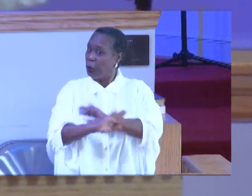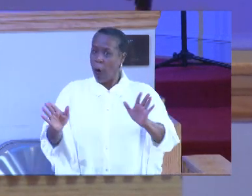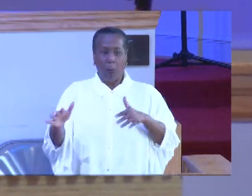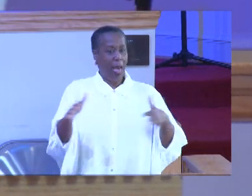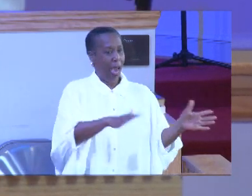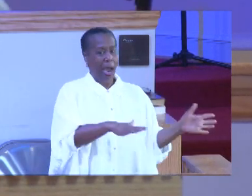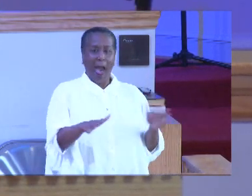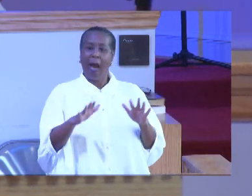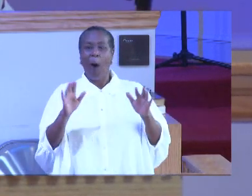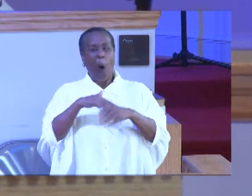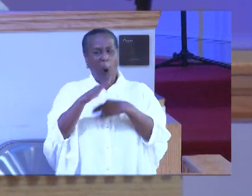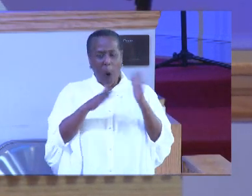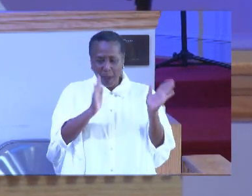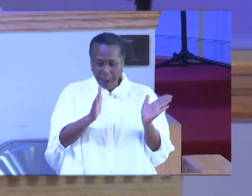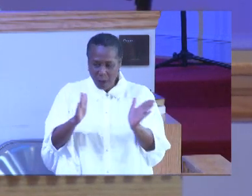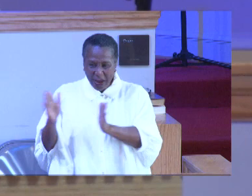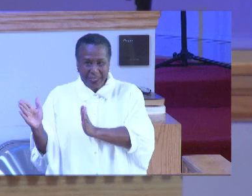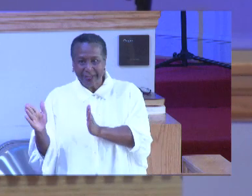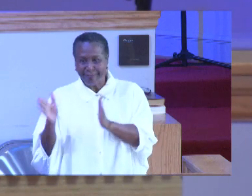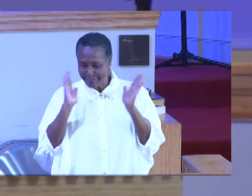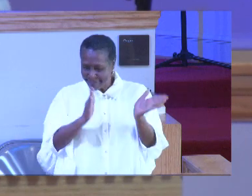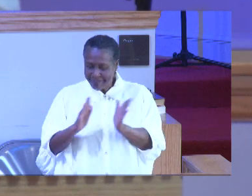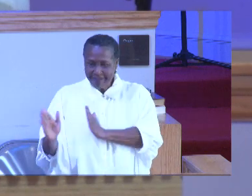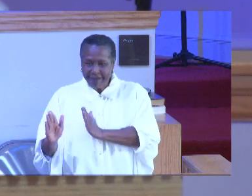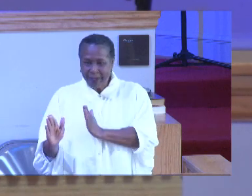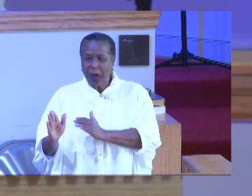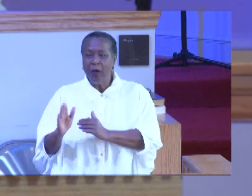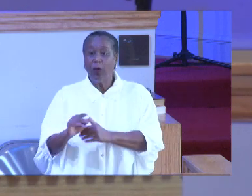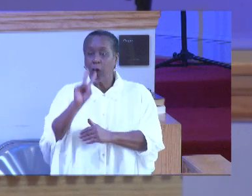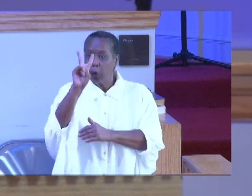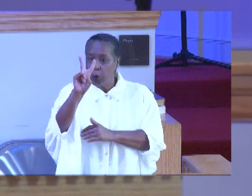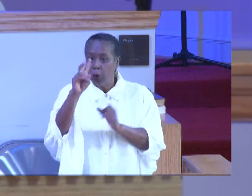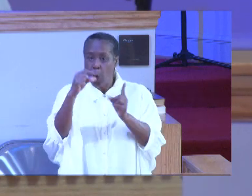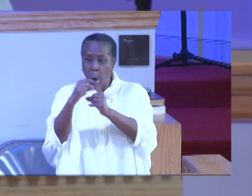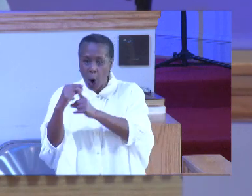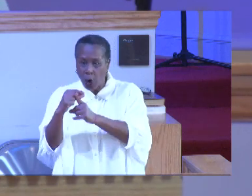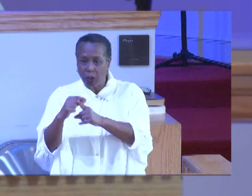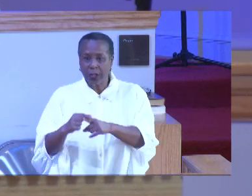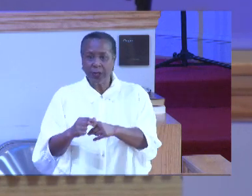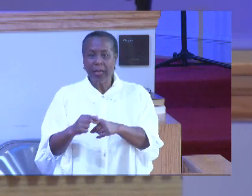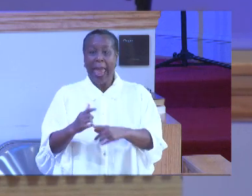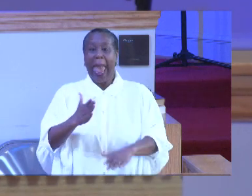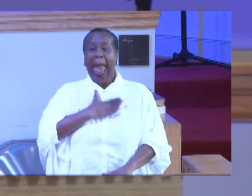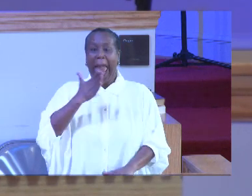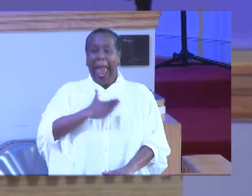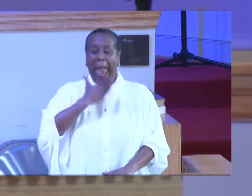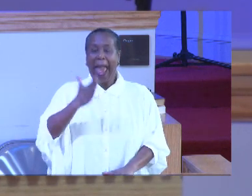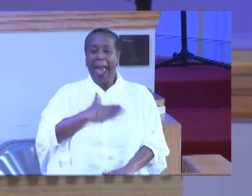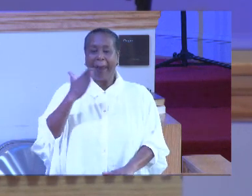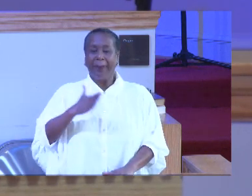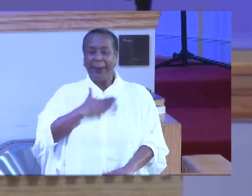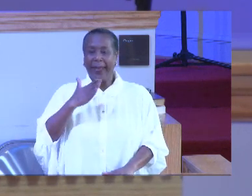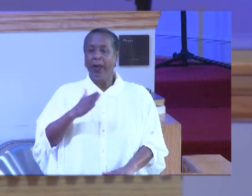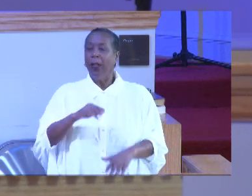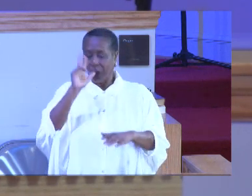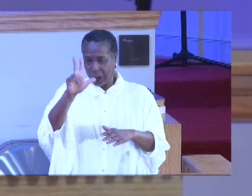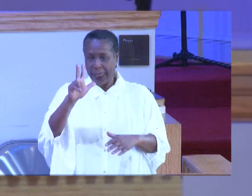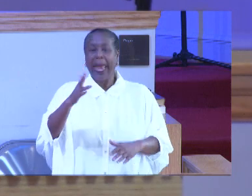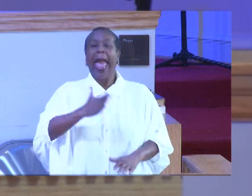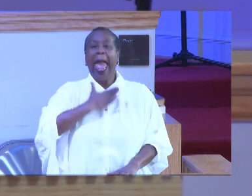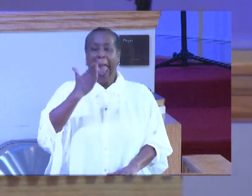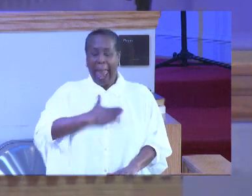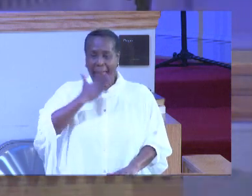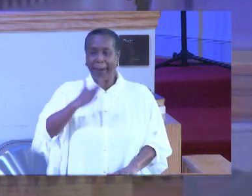All of that preparation for two words. Happy 3 days, three words.